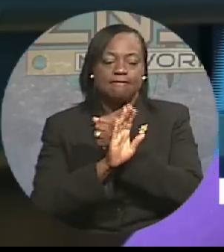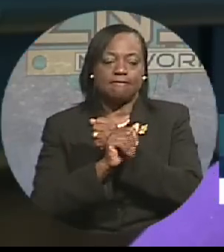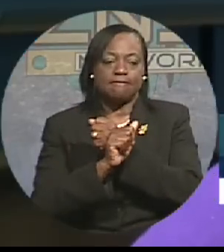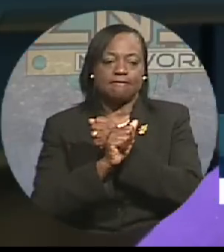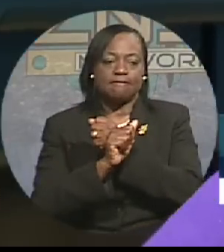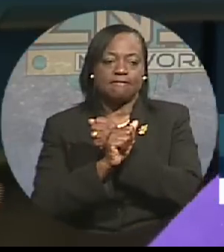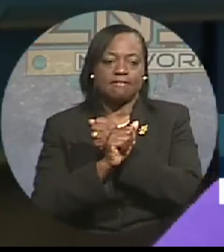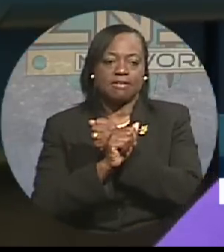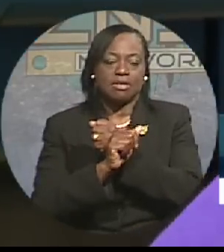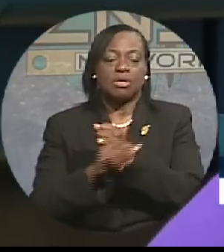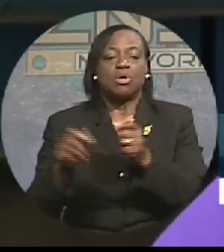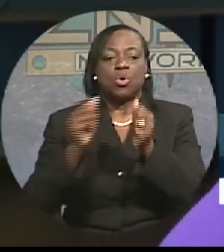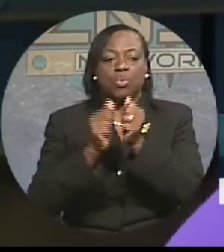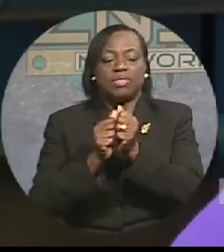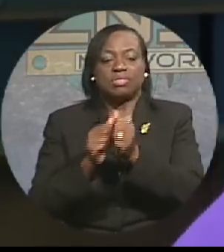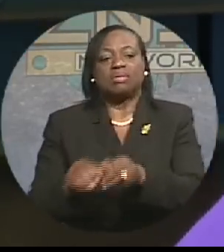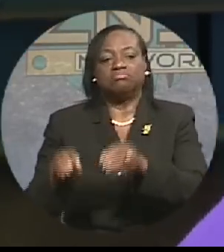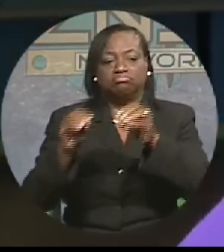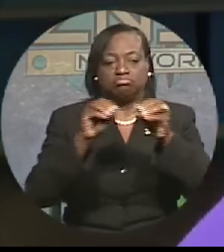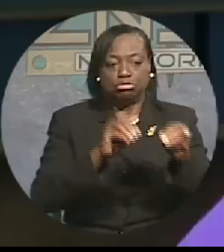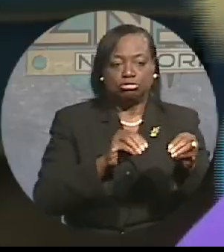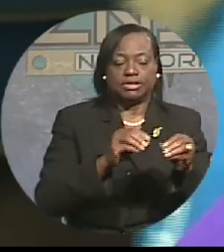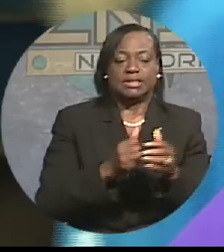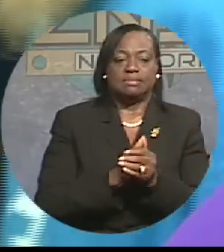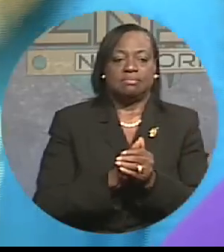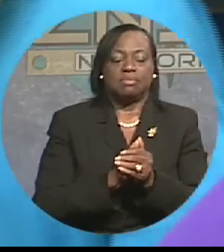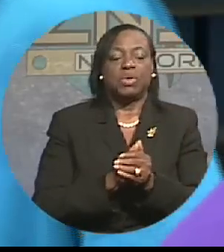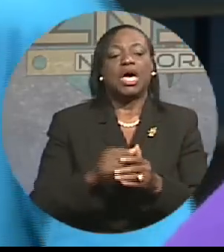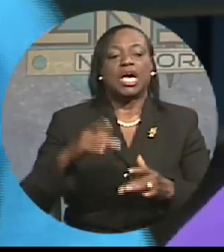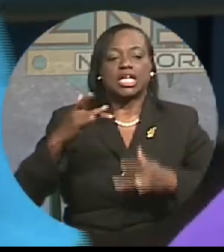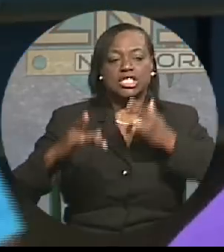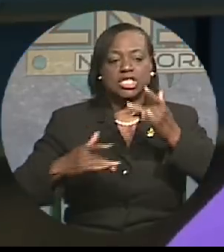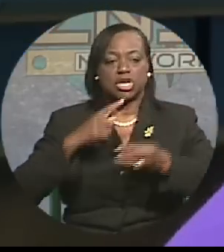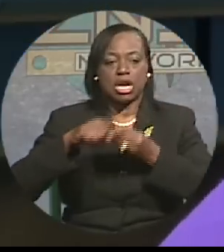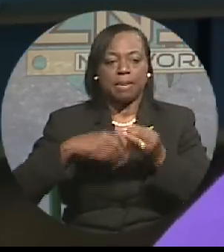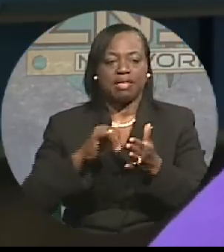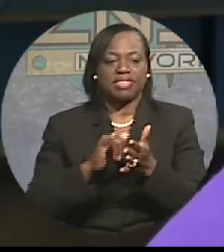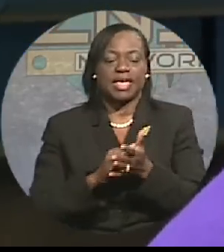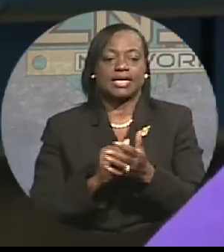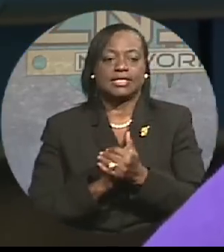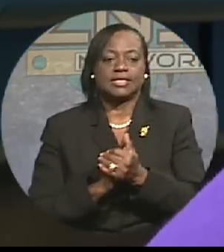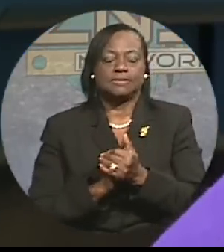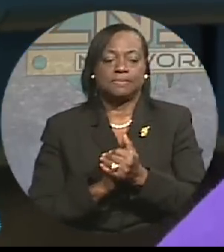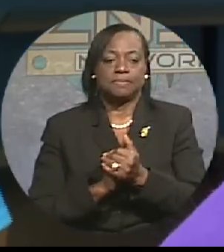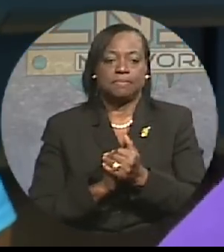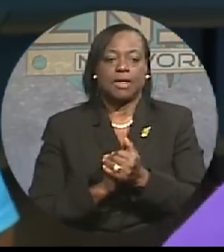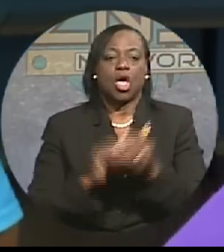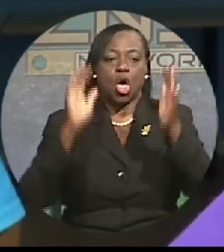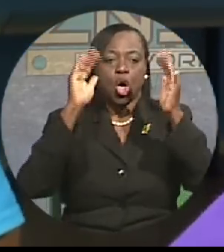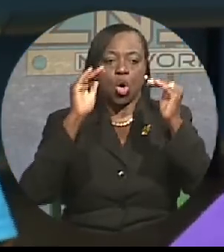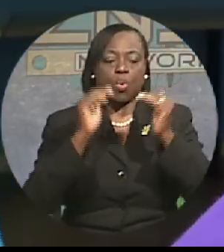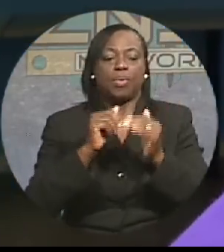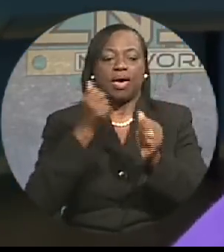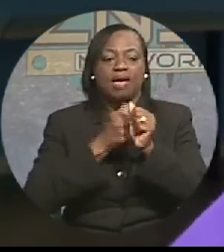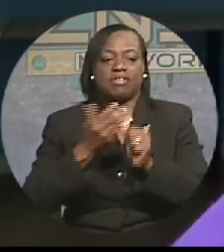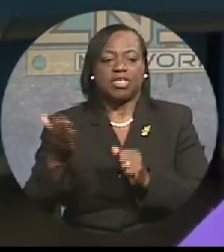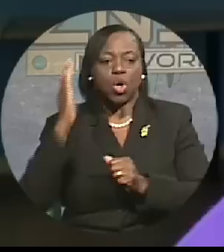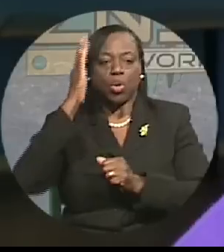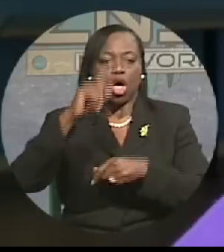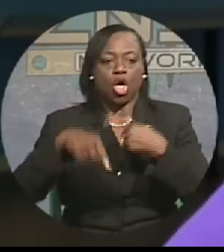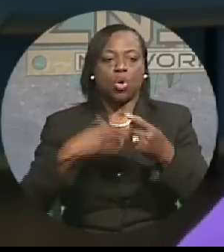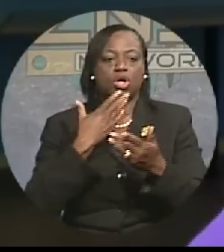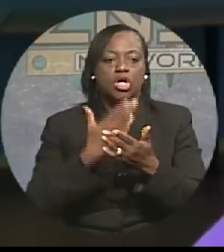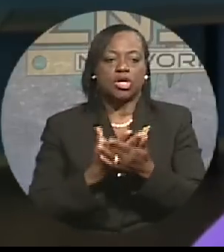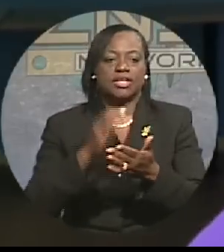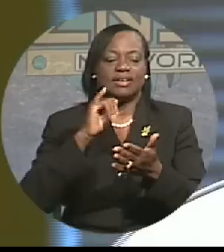the mobilization, of course, everybody's concerned with mobilization and time. Okay, and hopefully the air will be clear and everything will go good that day. But